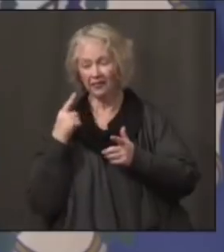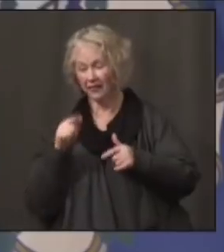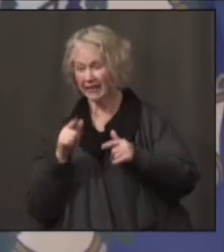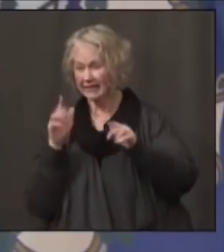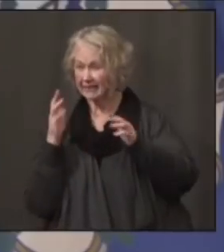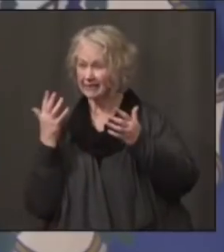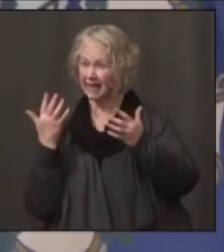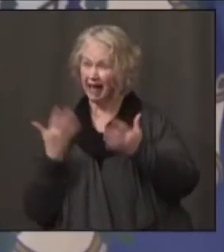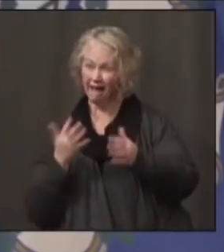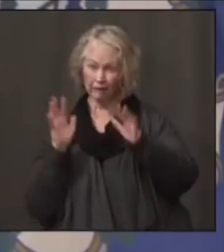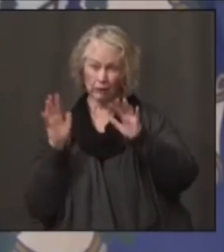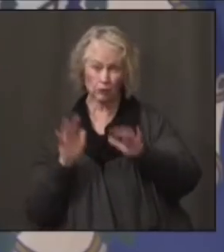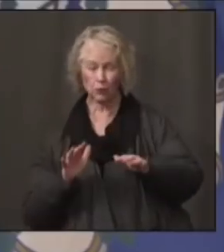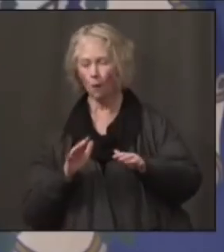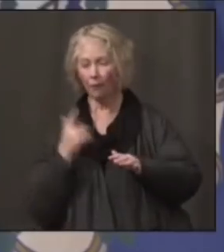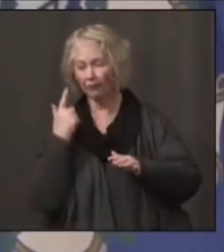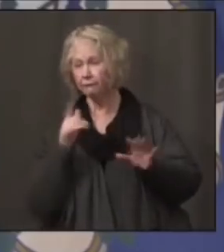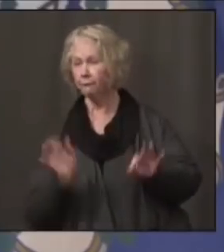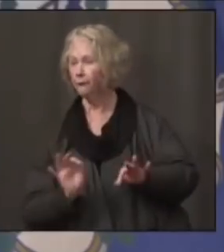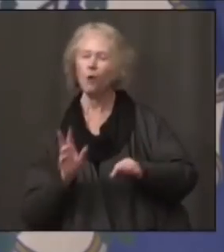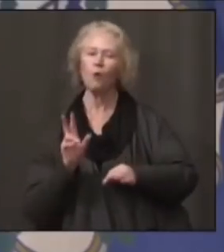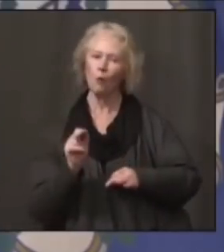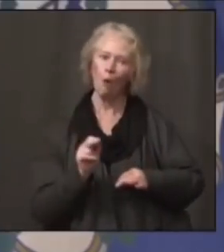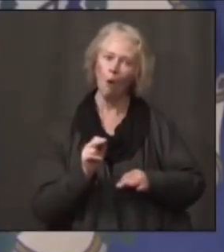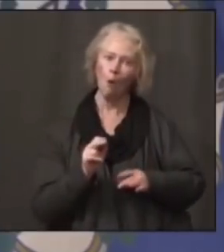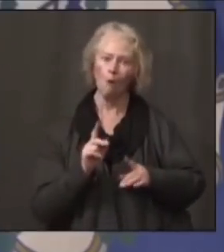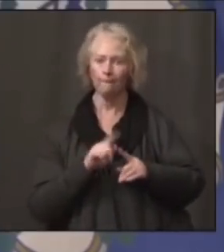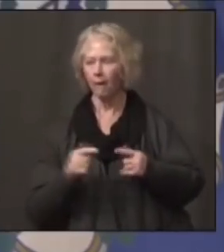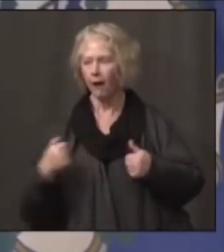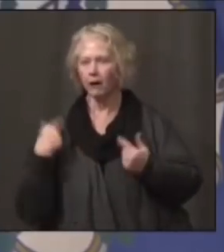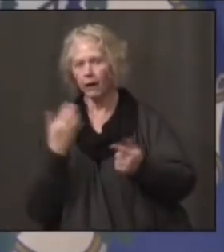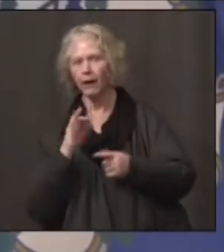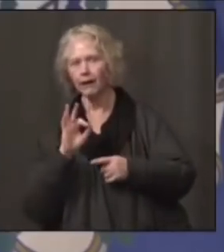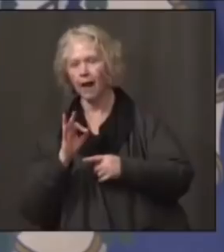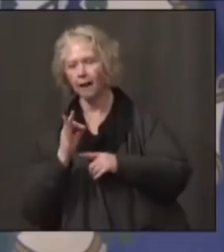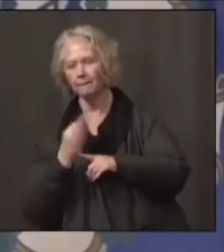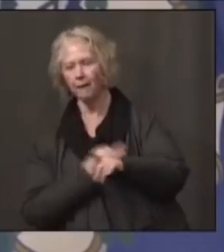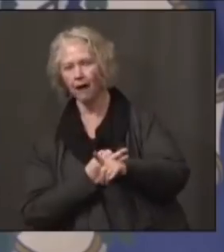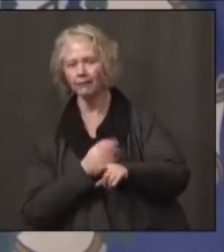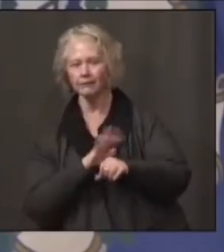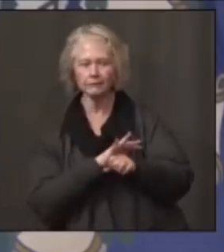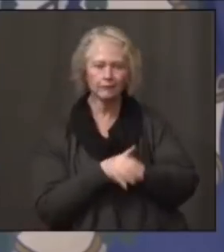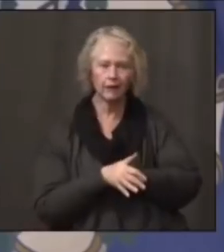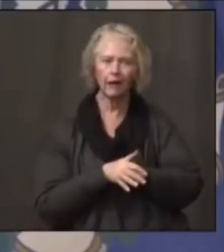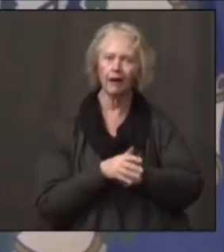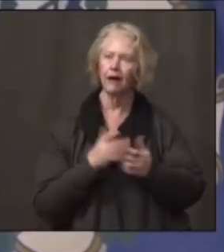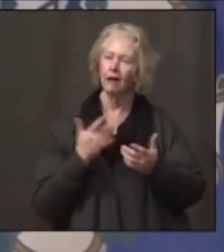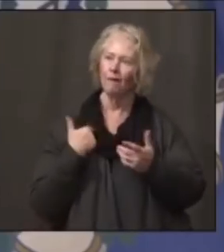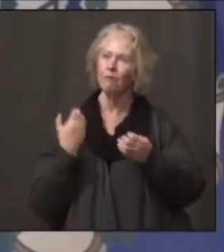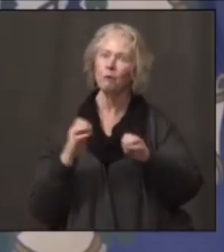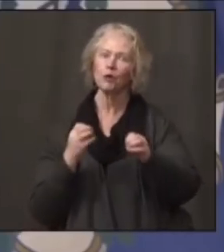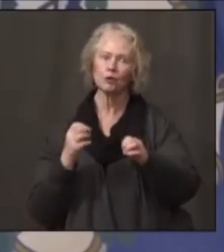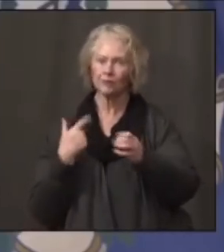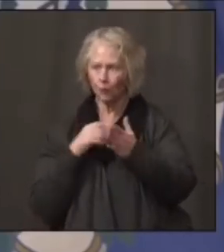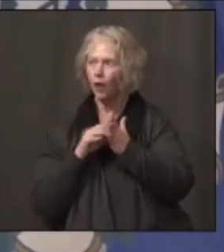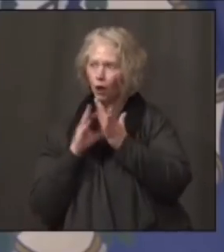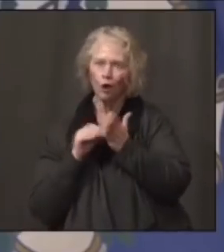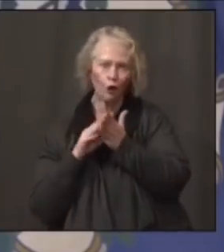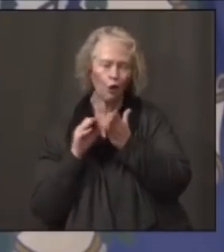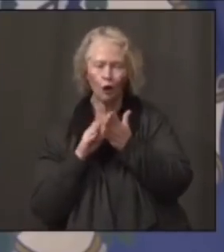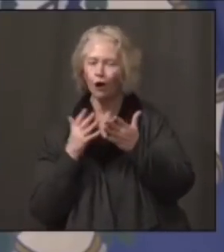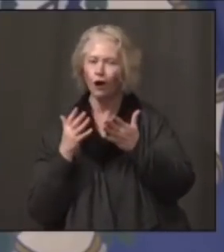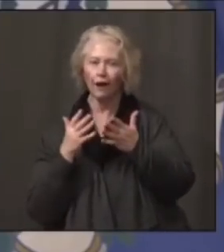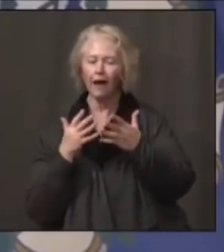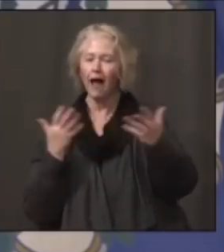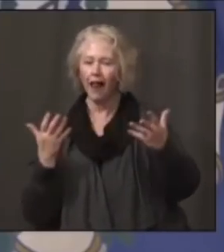but after having an emergency for the last 9 months where we had to learn along the way every day,